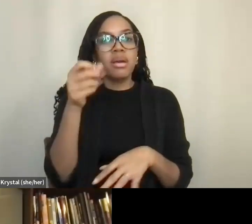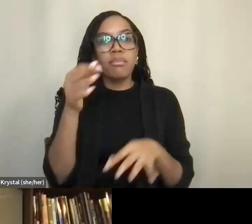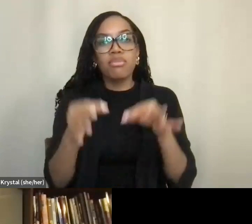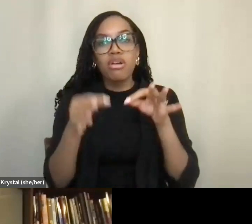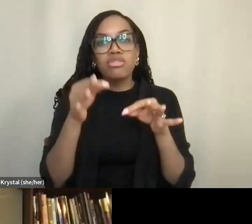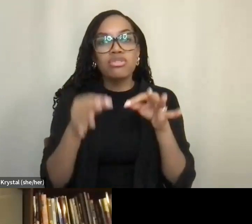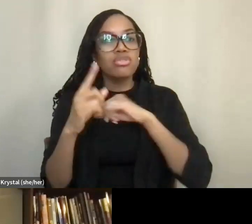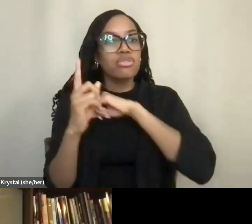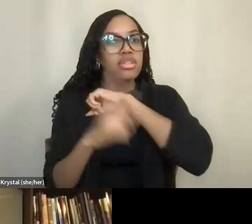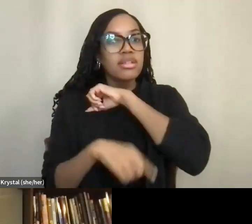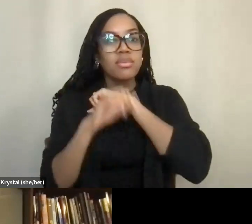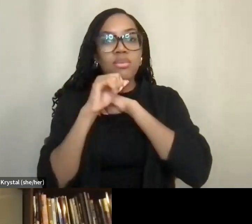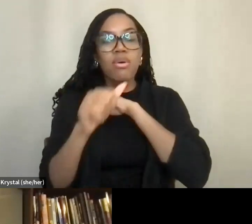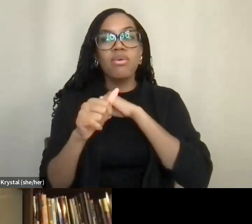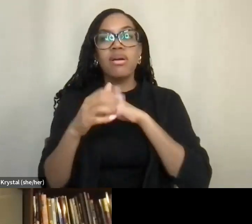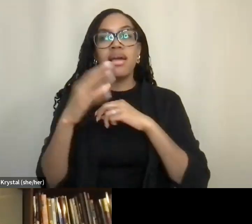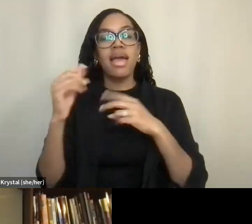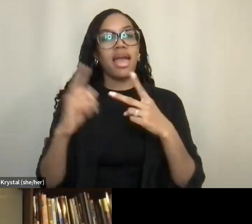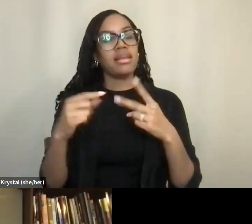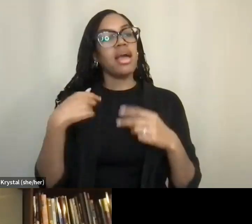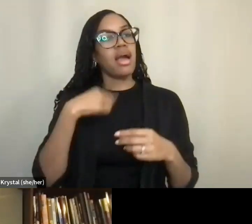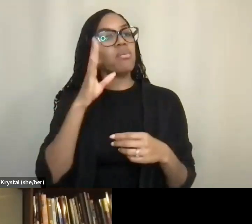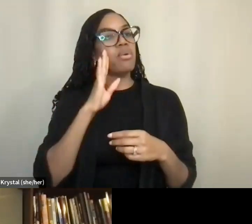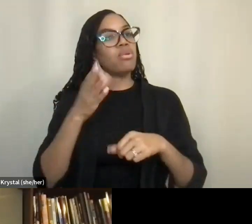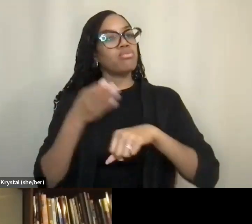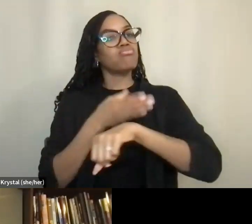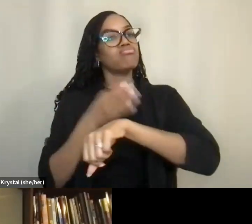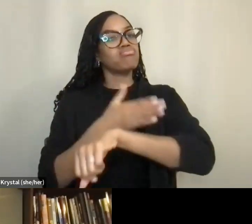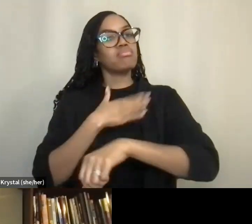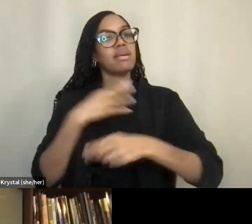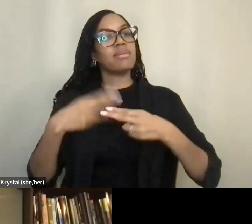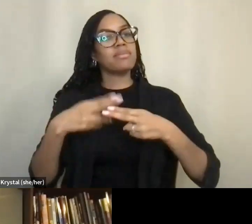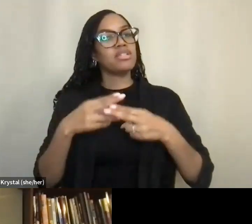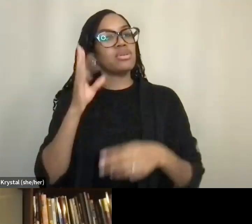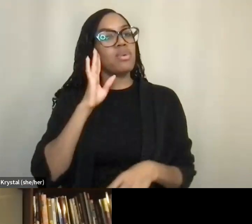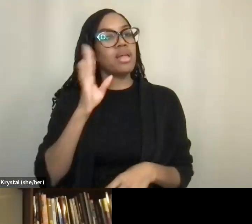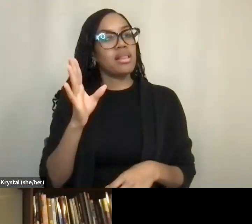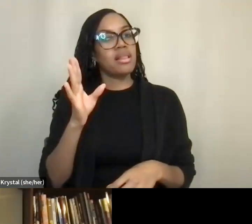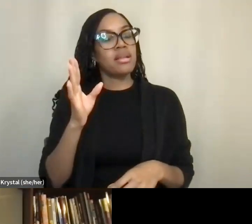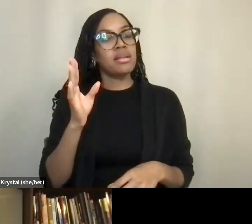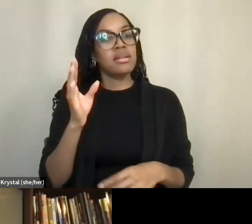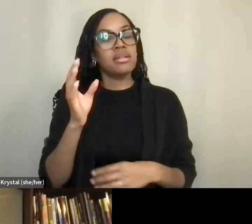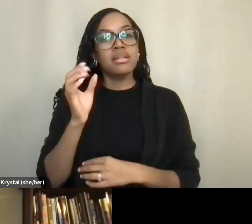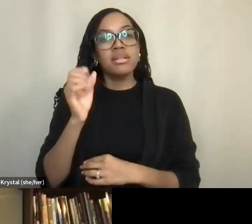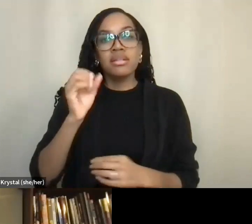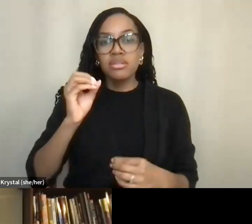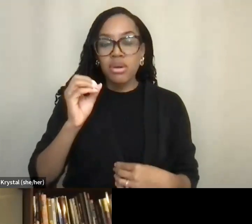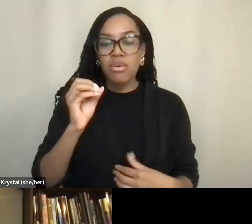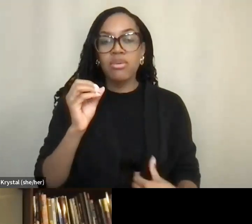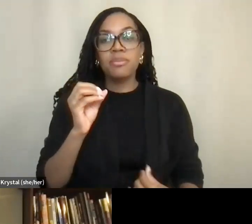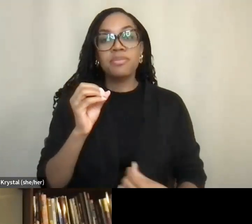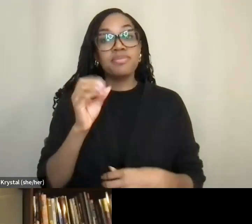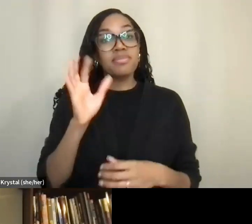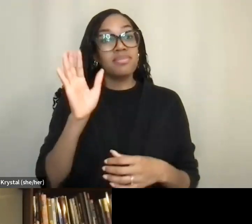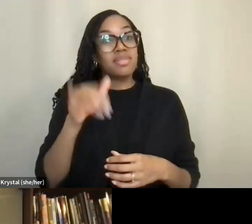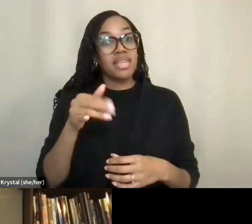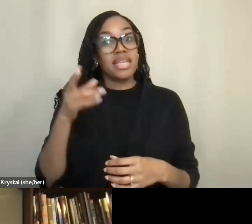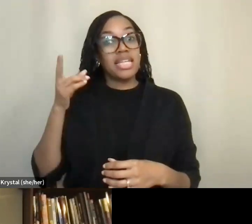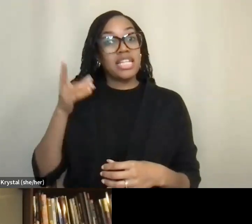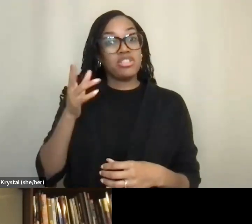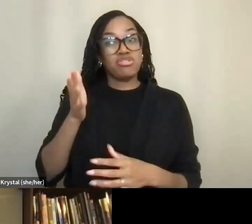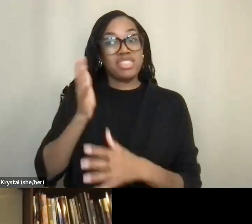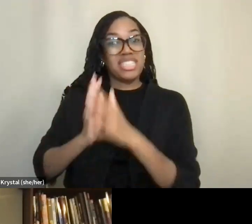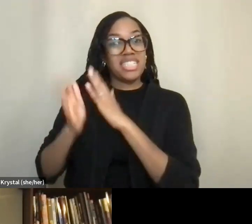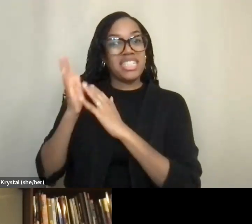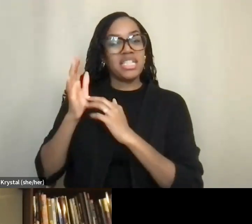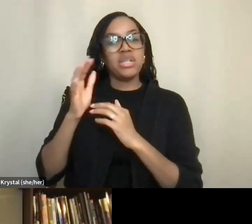be held up in the future. So it's the annihilation, sort of, you might say, the preemptive annihilation of history, saying history won't matter. And